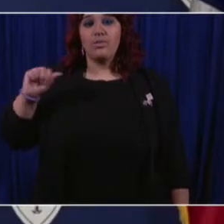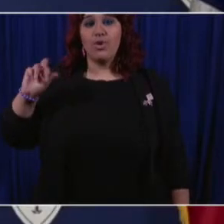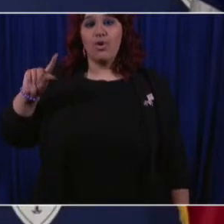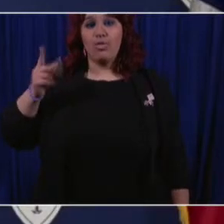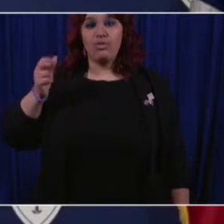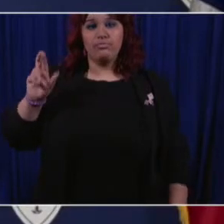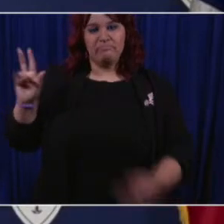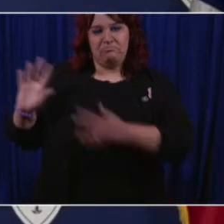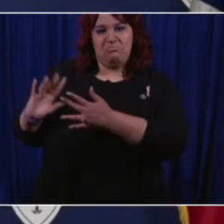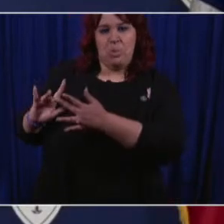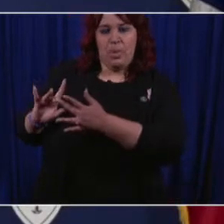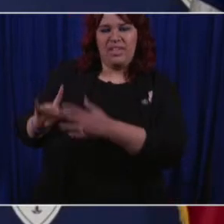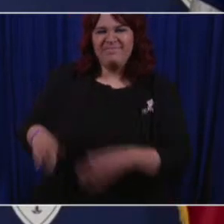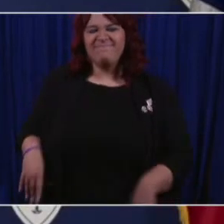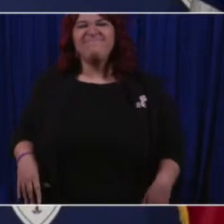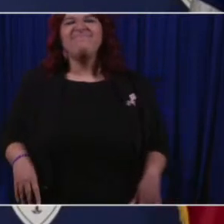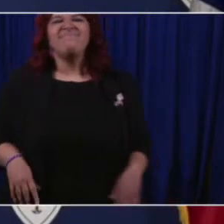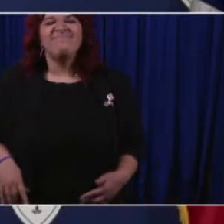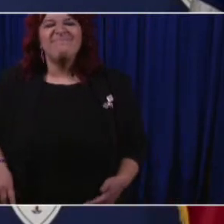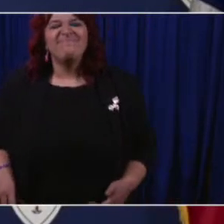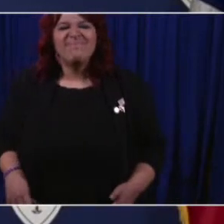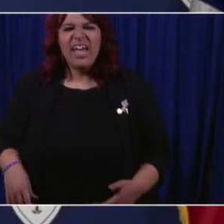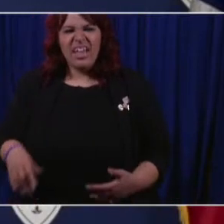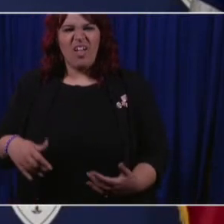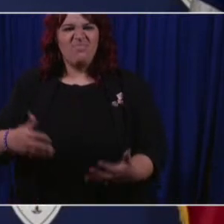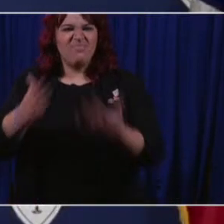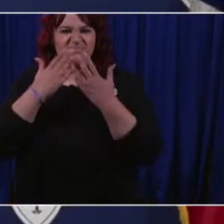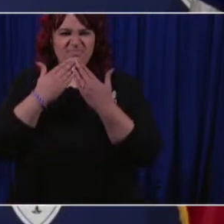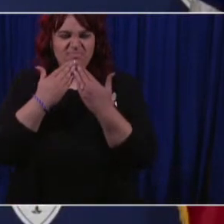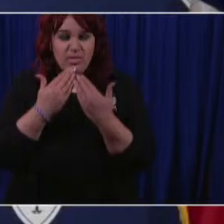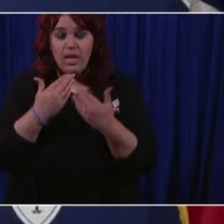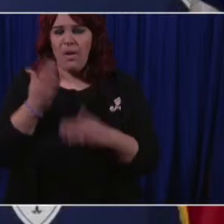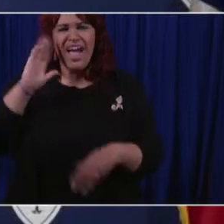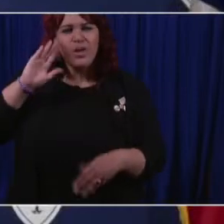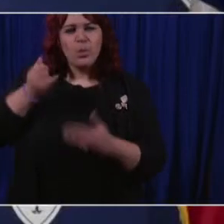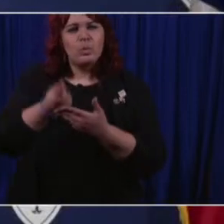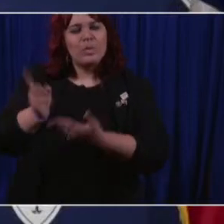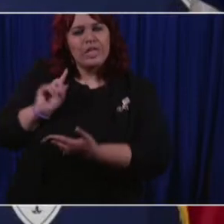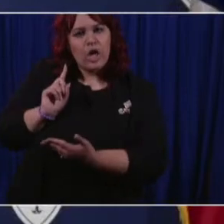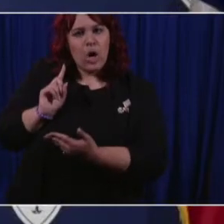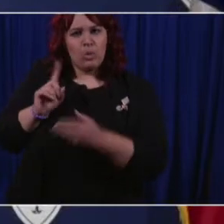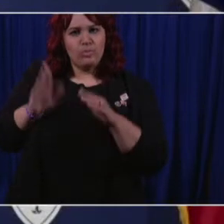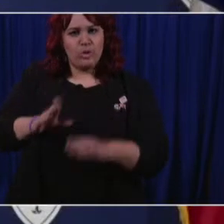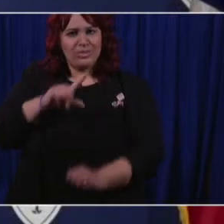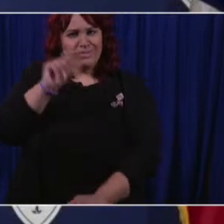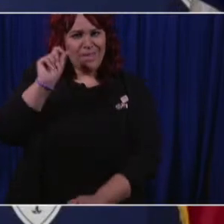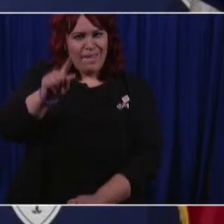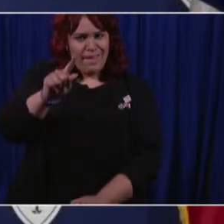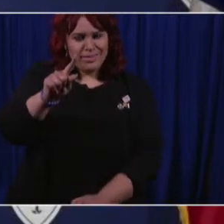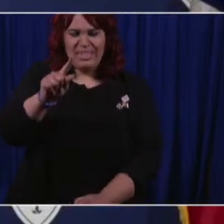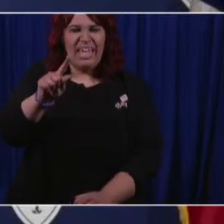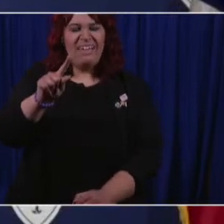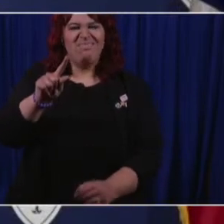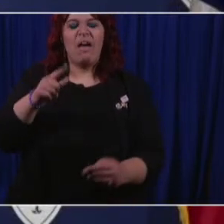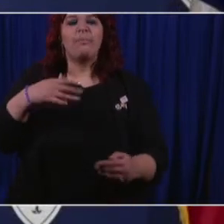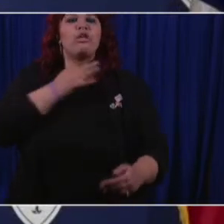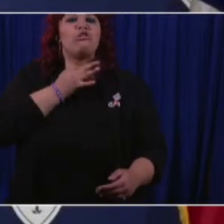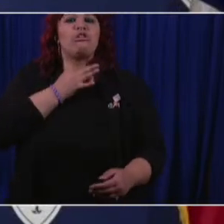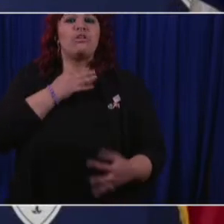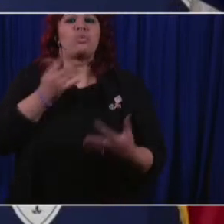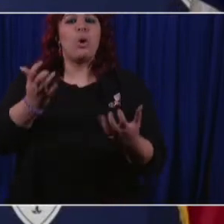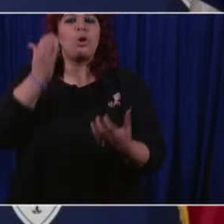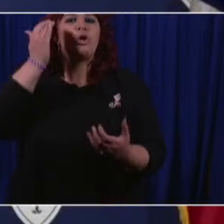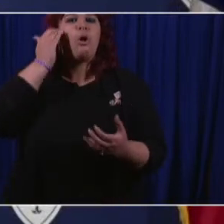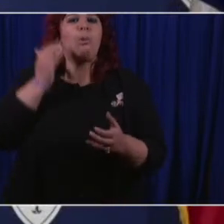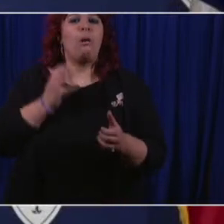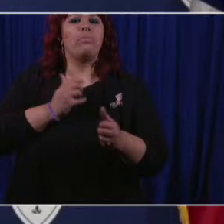had asked this question, I think, a week ago, and I'd just like an update. Are you regularly in contact with Governor Whitmer, and how closely are the states